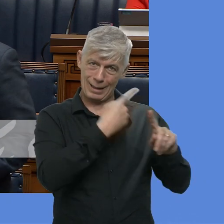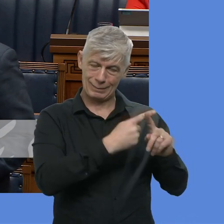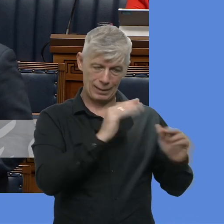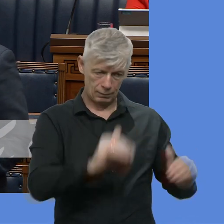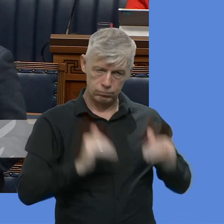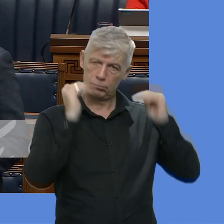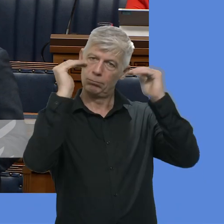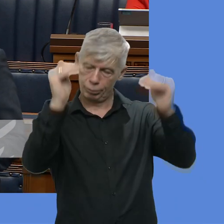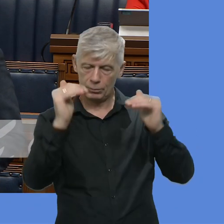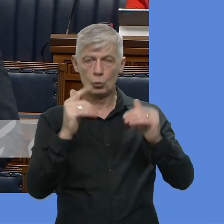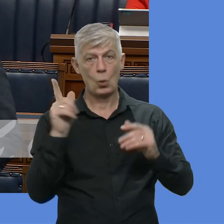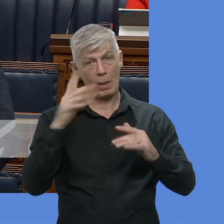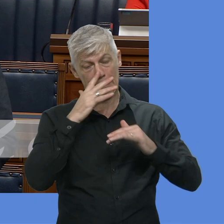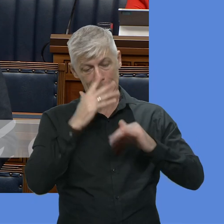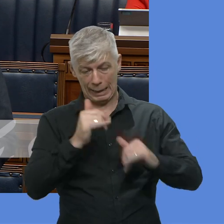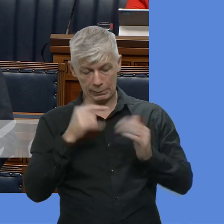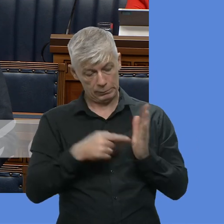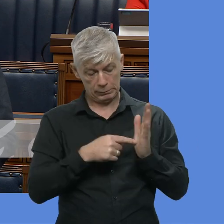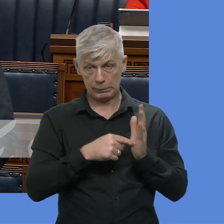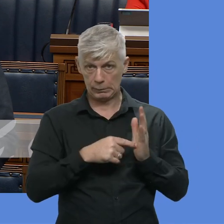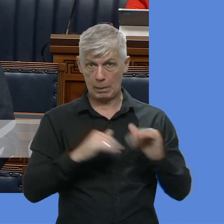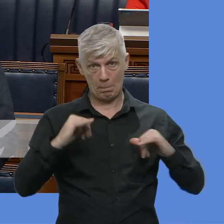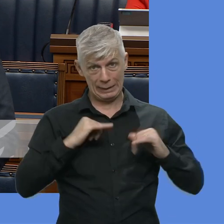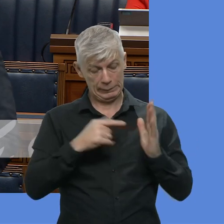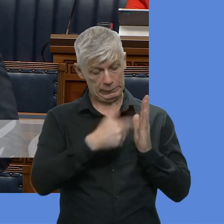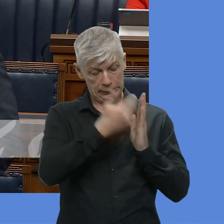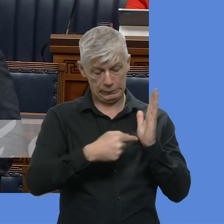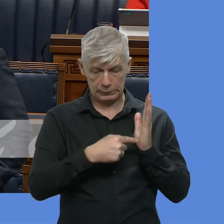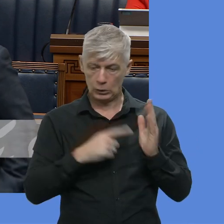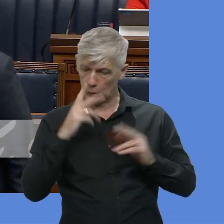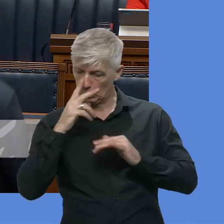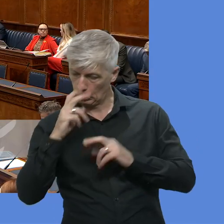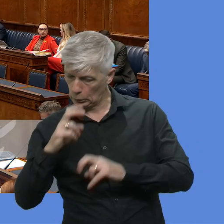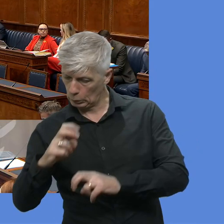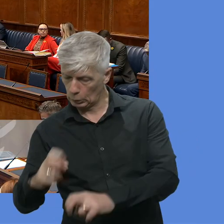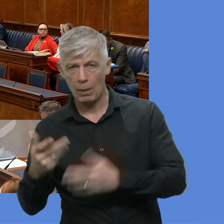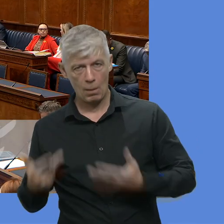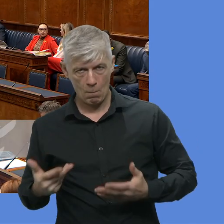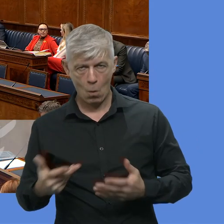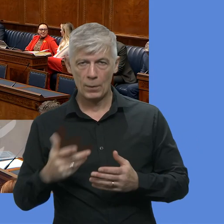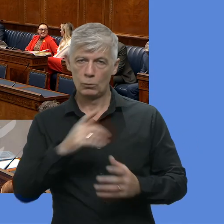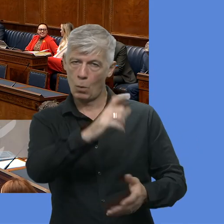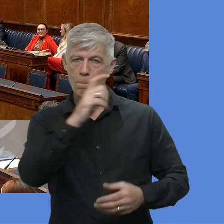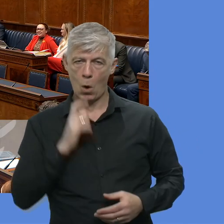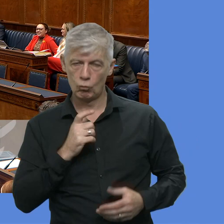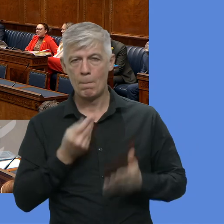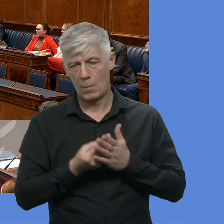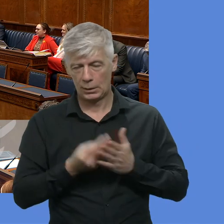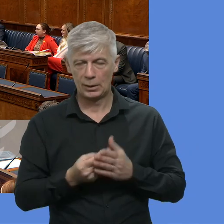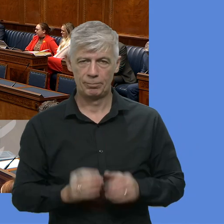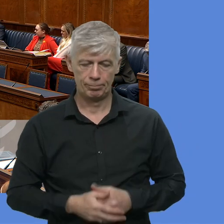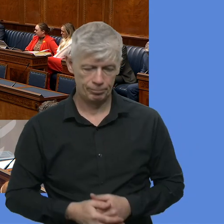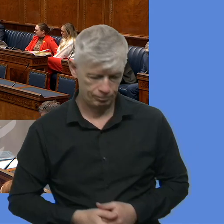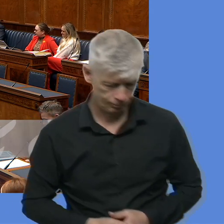are in the process of testing the assumptions made within the outline business case and around access to borrowing. Mr. Harvey. And thank you for your